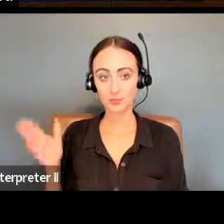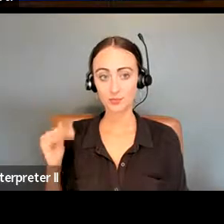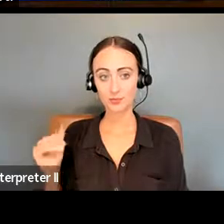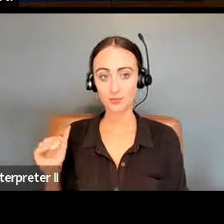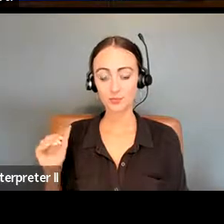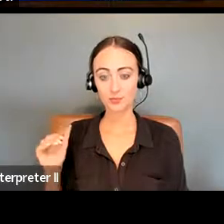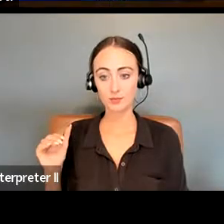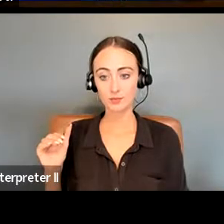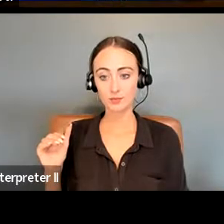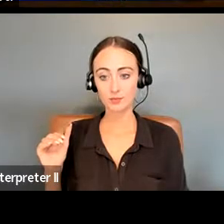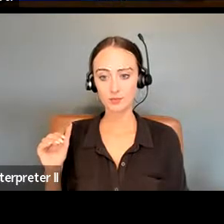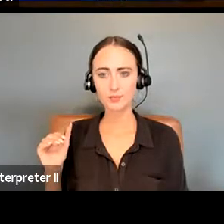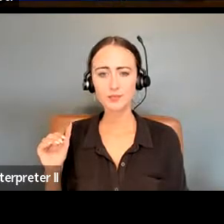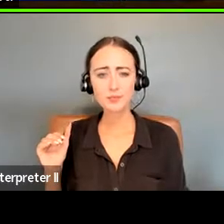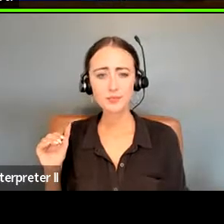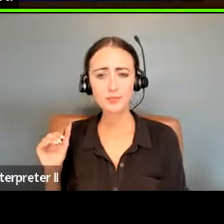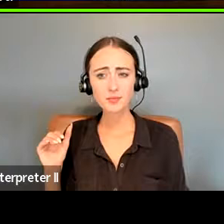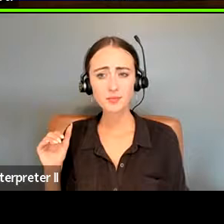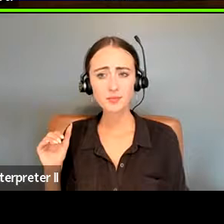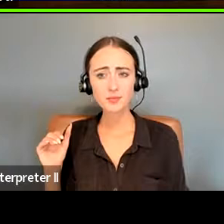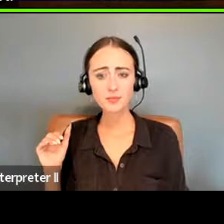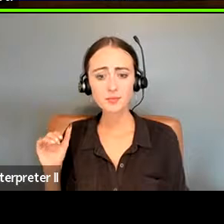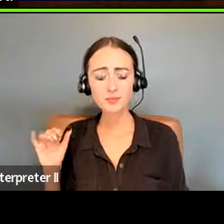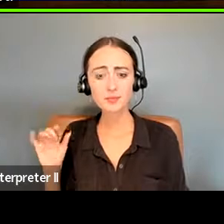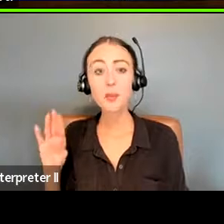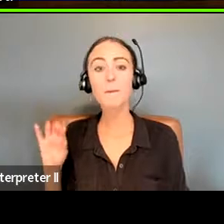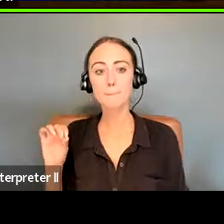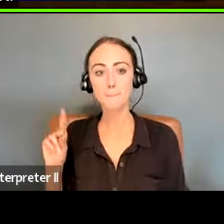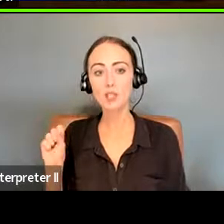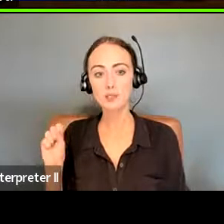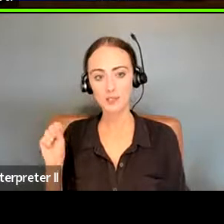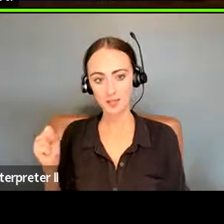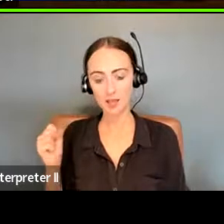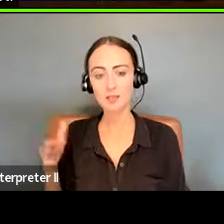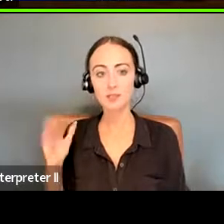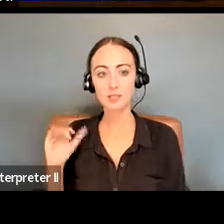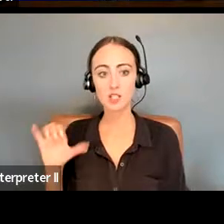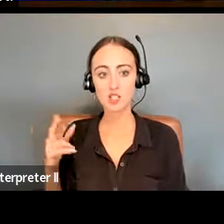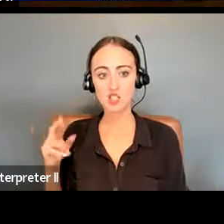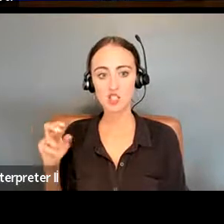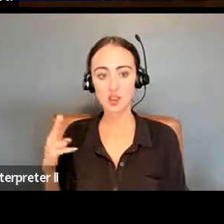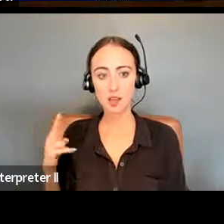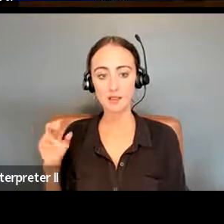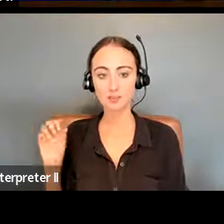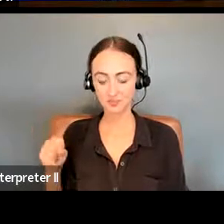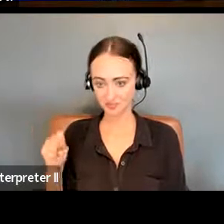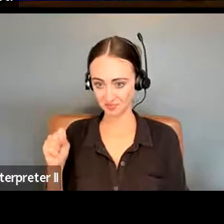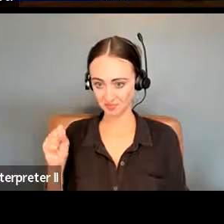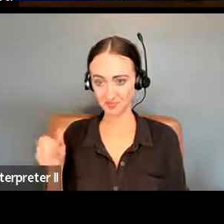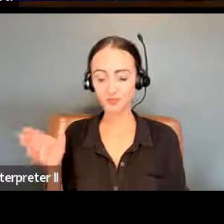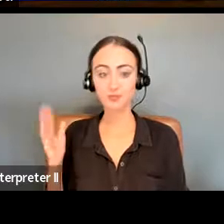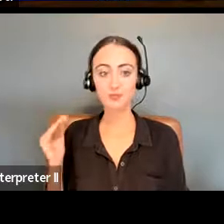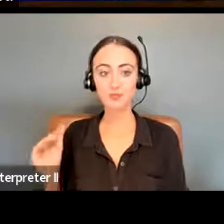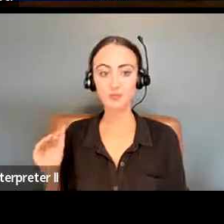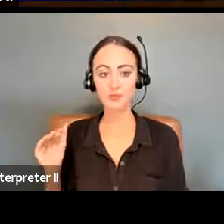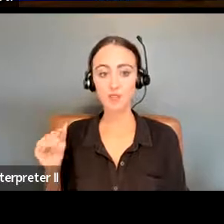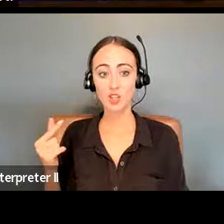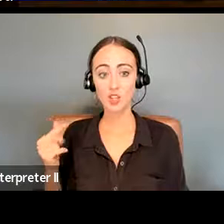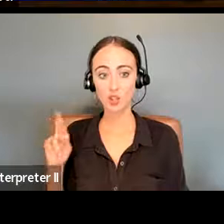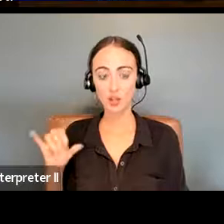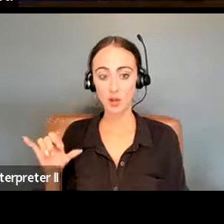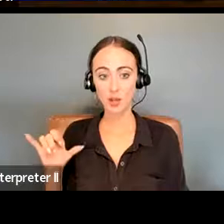yes. Councilmember Bonds. Yes. Member Bonds votes yes. Councilmember Che. yes, Che votes yes. Councilmember